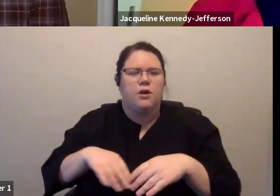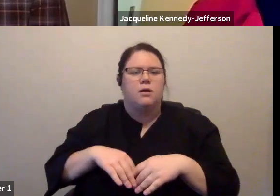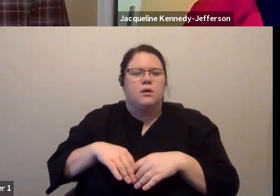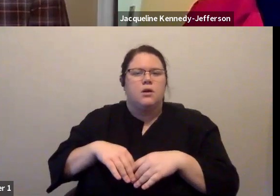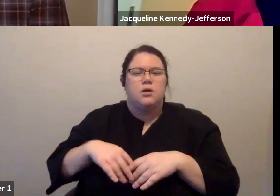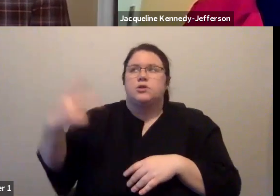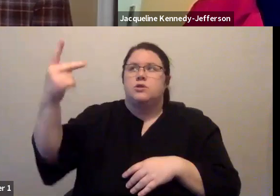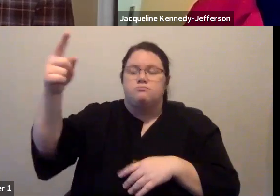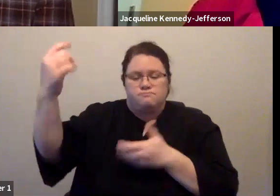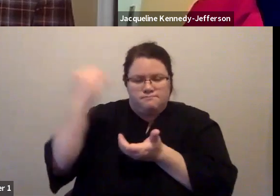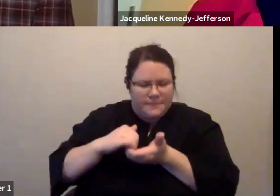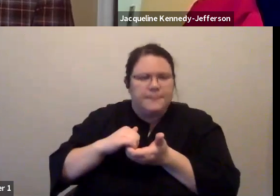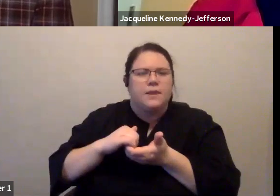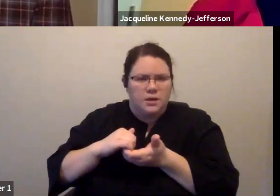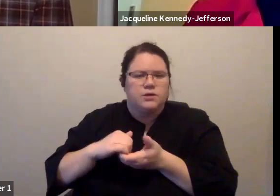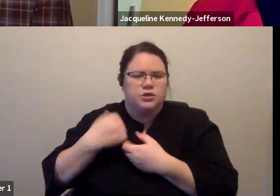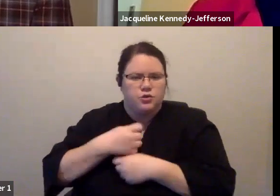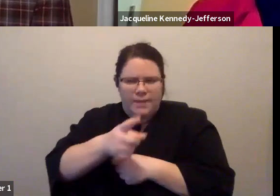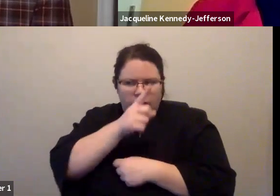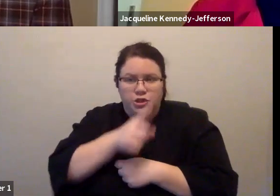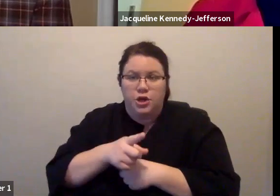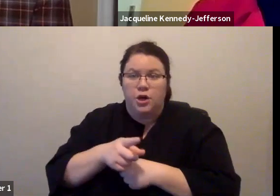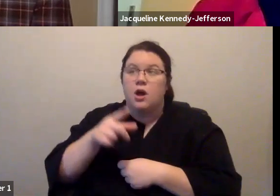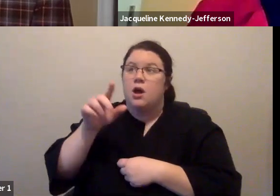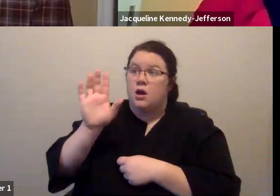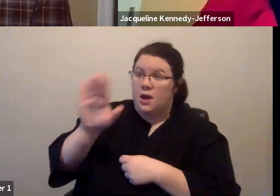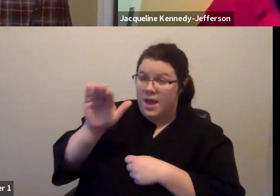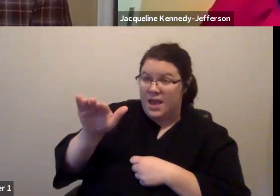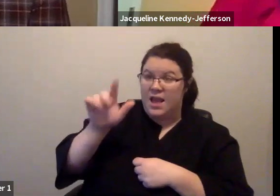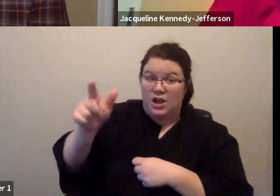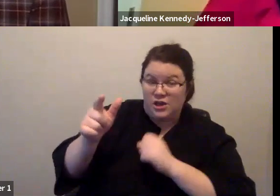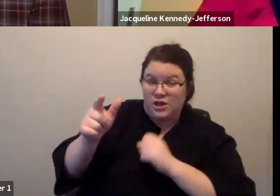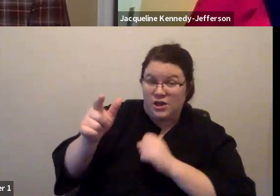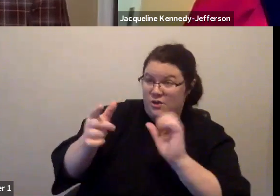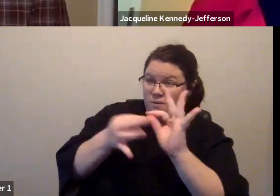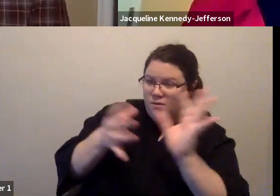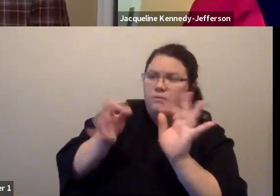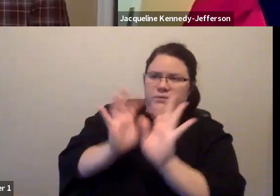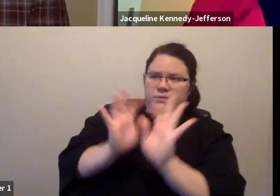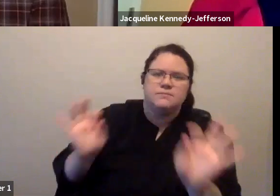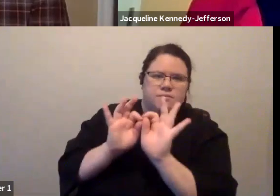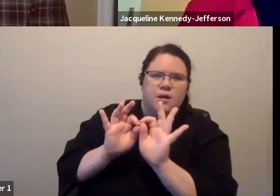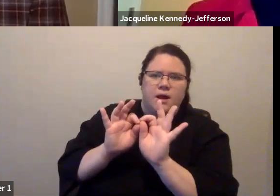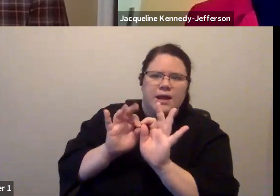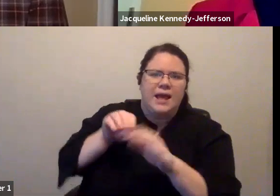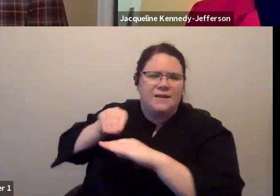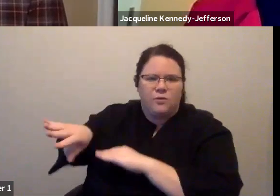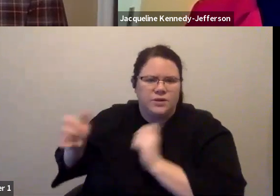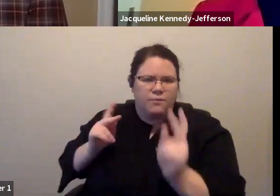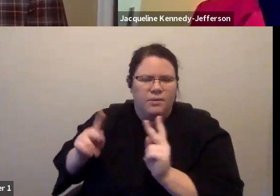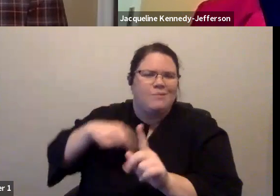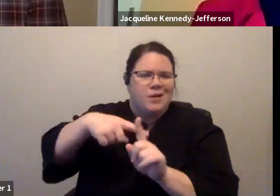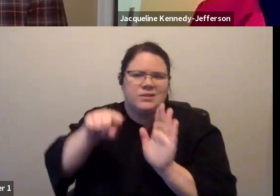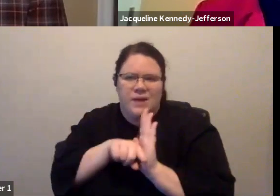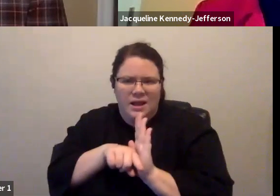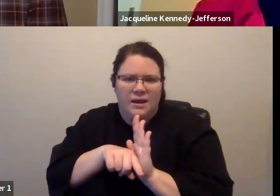to ensure that they understand, what they say matters, right? It's important that people often don't know that sometimes, we're talking